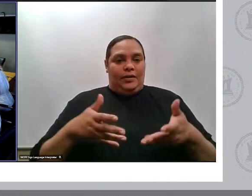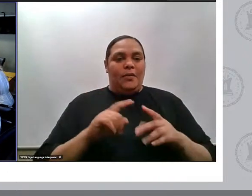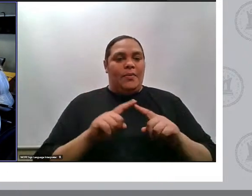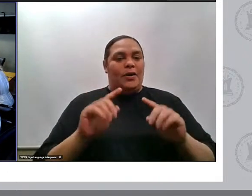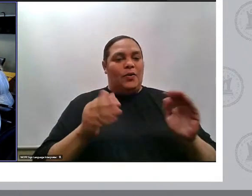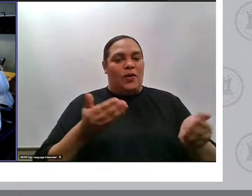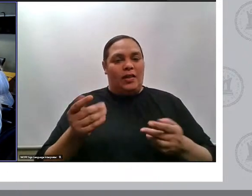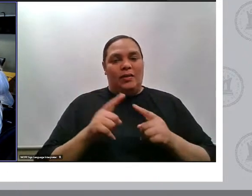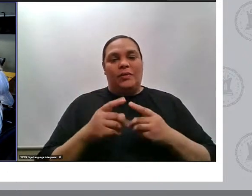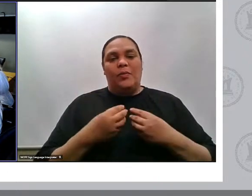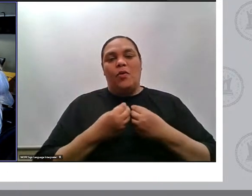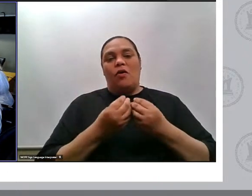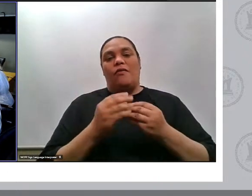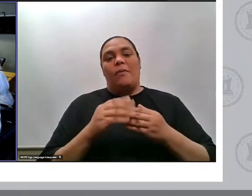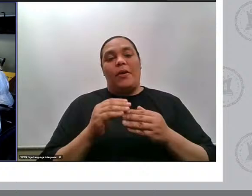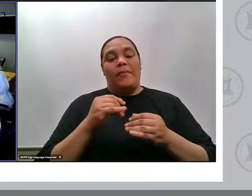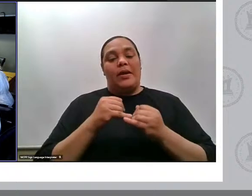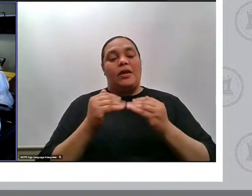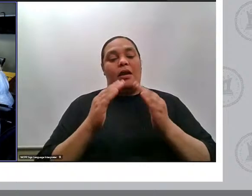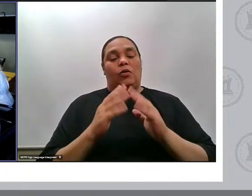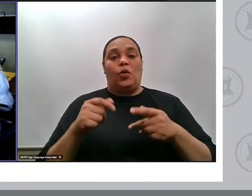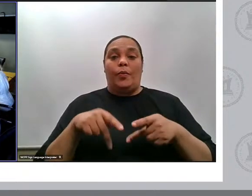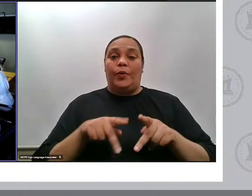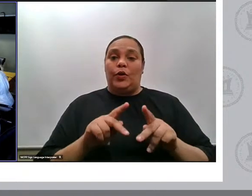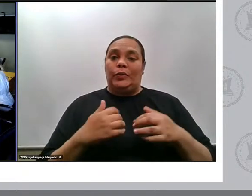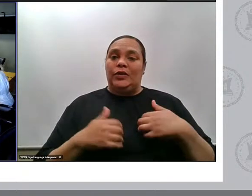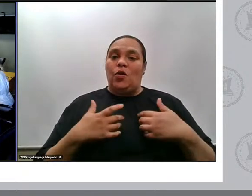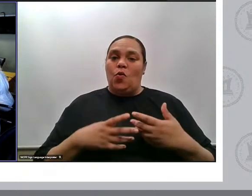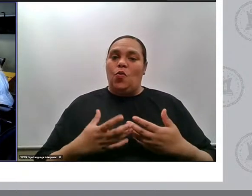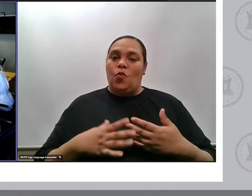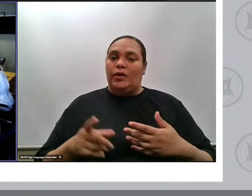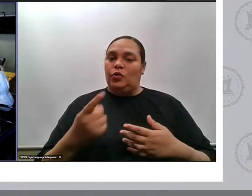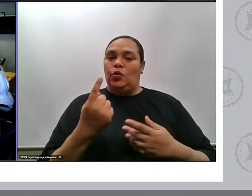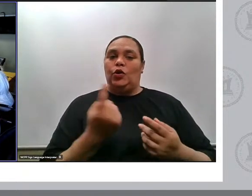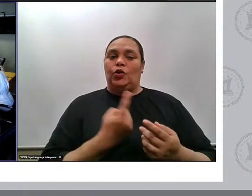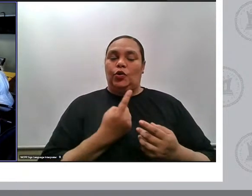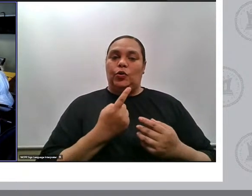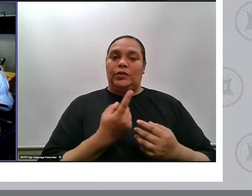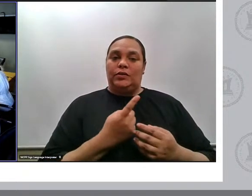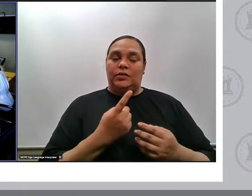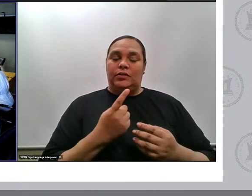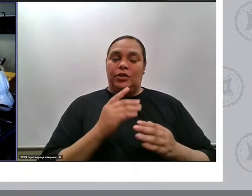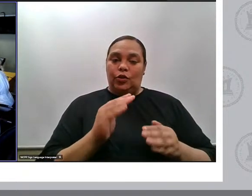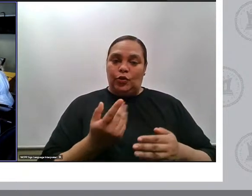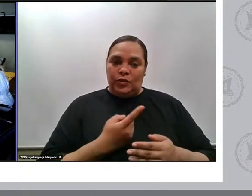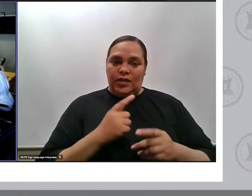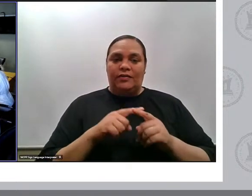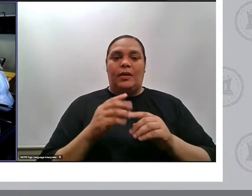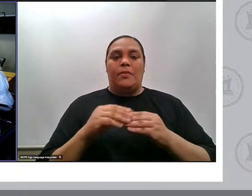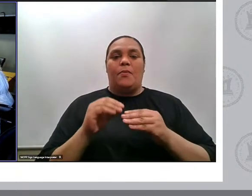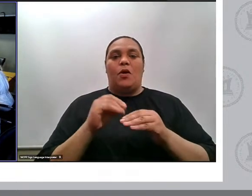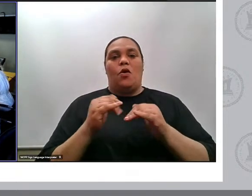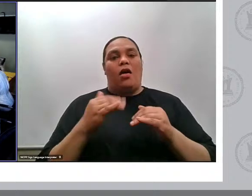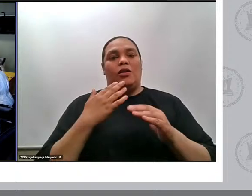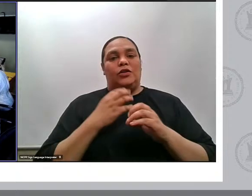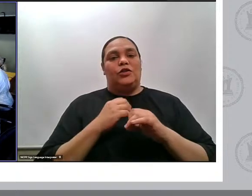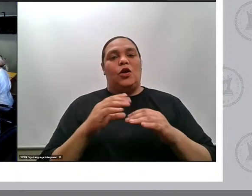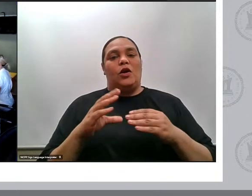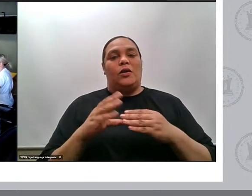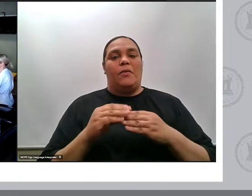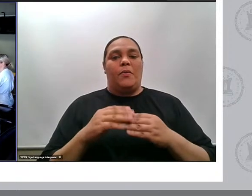to offer the members in-house an opportunity to introduce themselves, as well as the members online, starting with Member